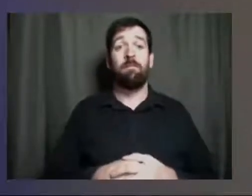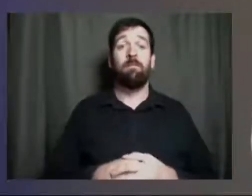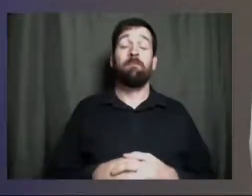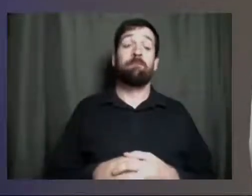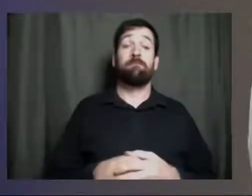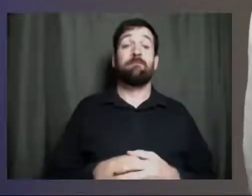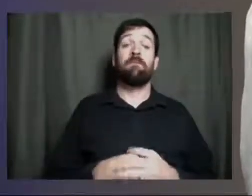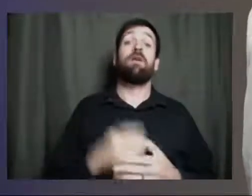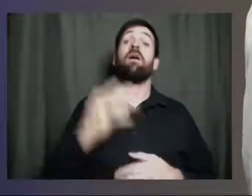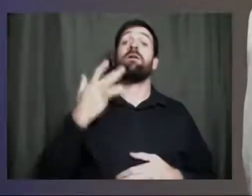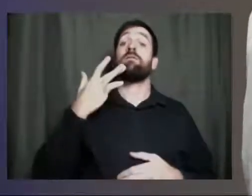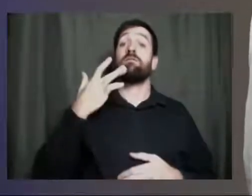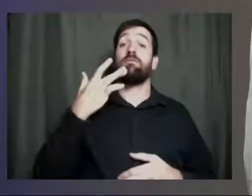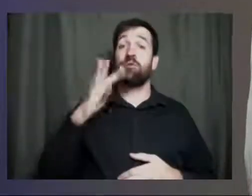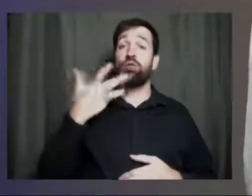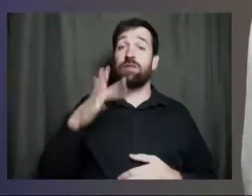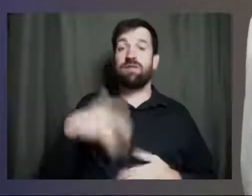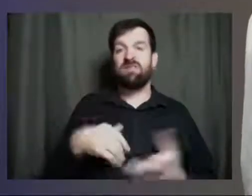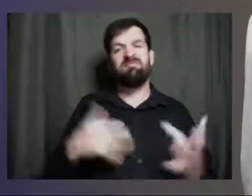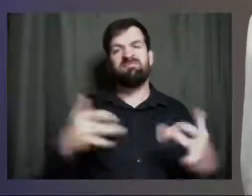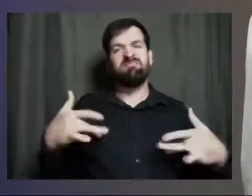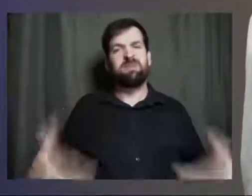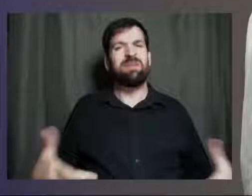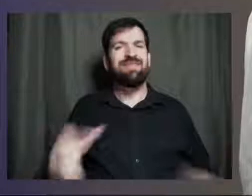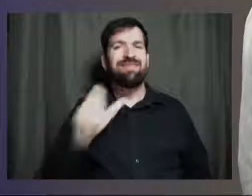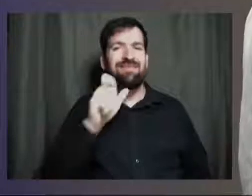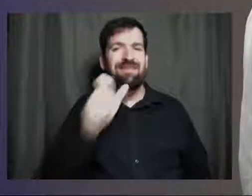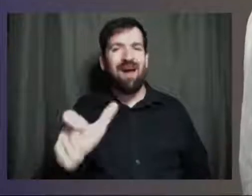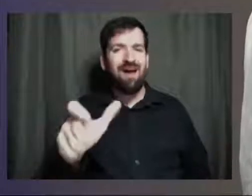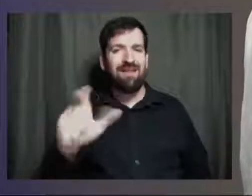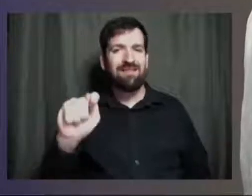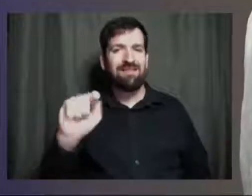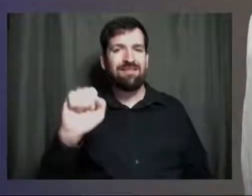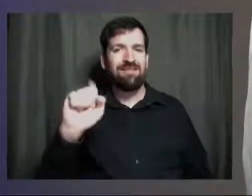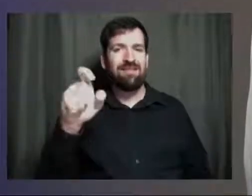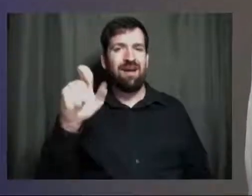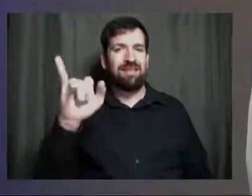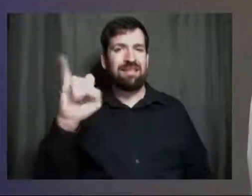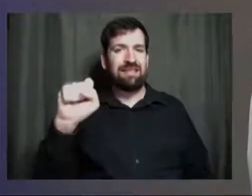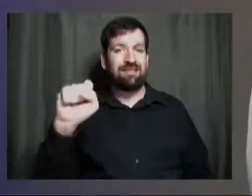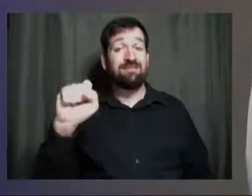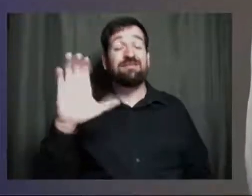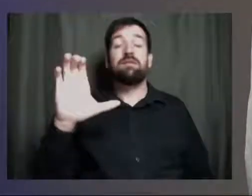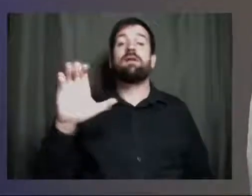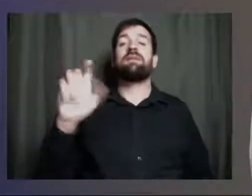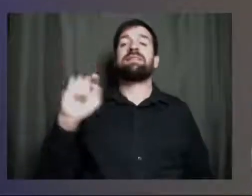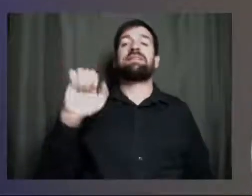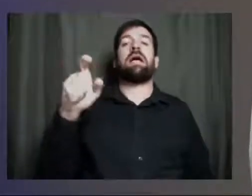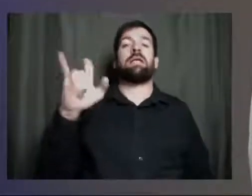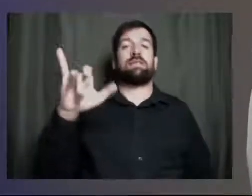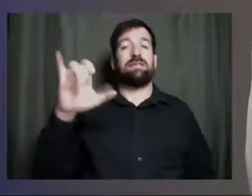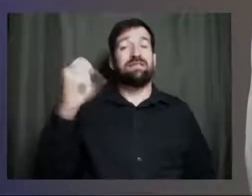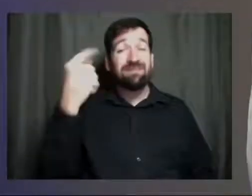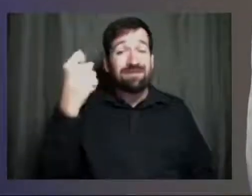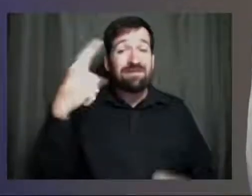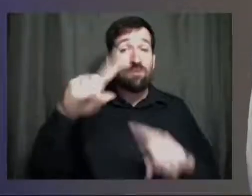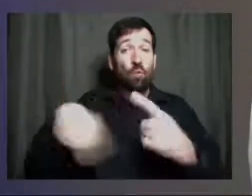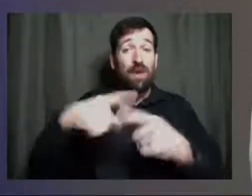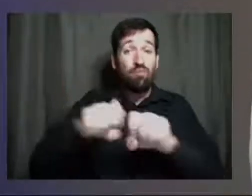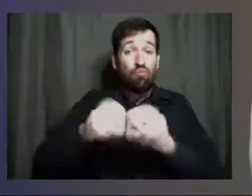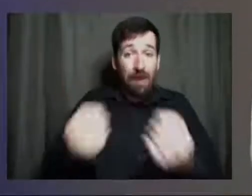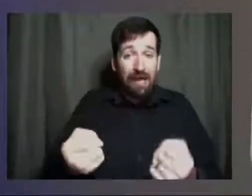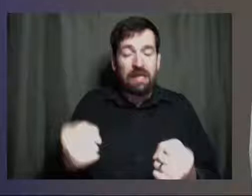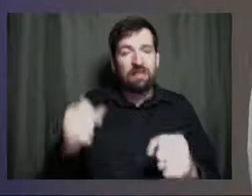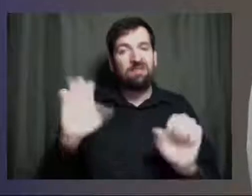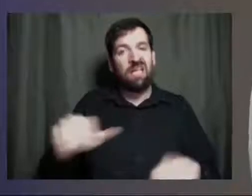fortunately, fairly non-toxic. But when they break, they have a chemical in them that can cause quite a bit of irritation to the skin, into the eye. And what you have is